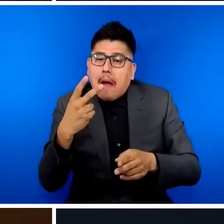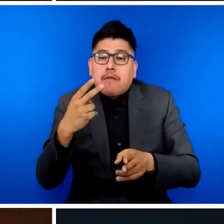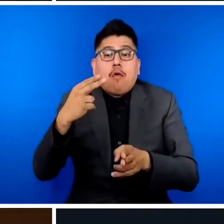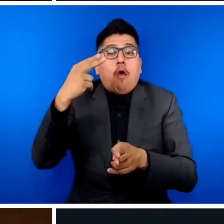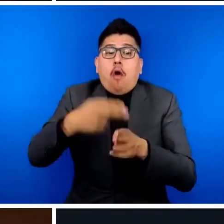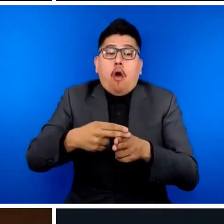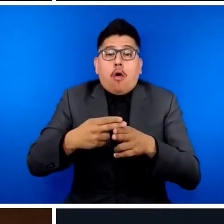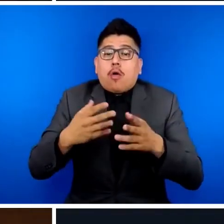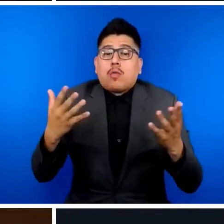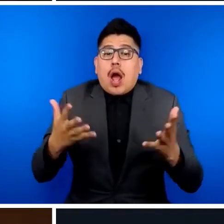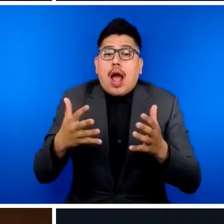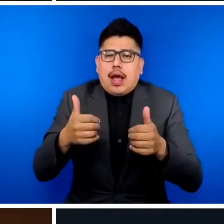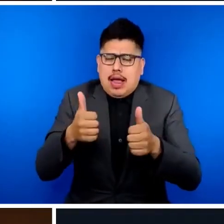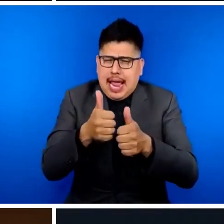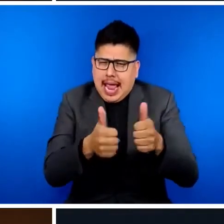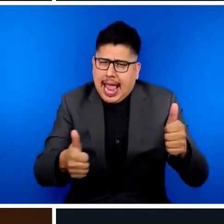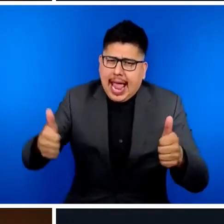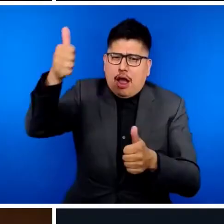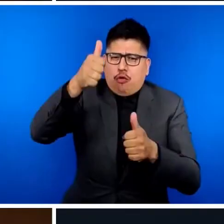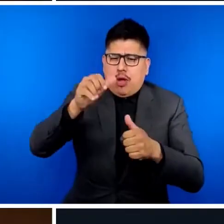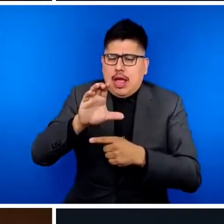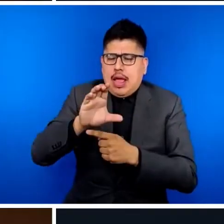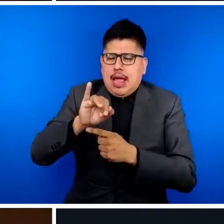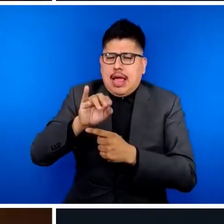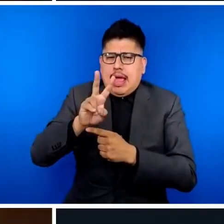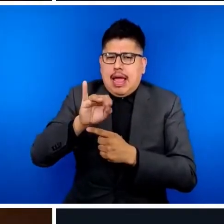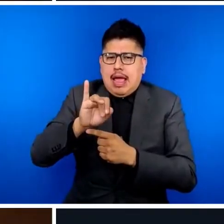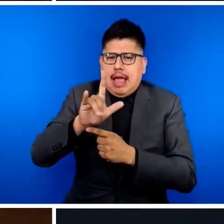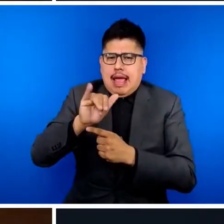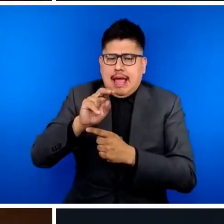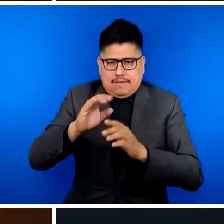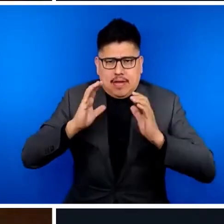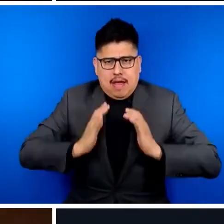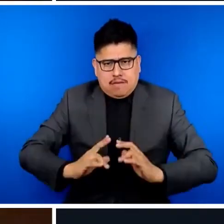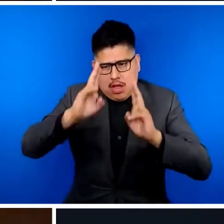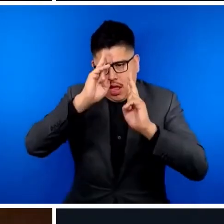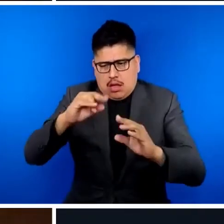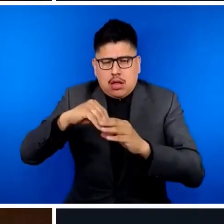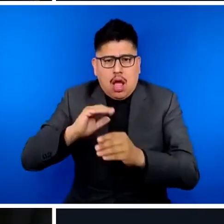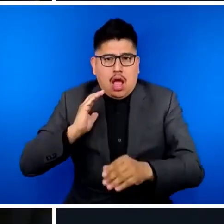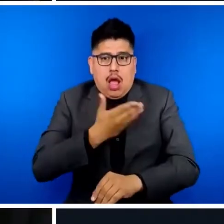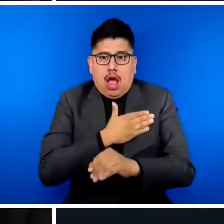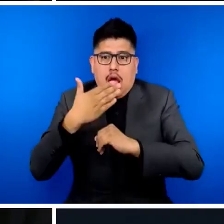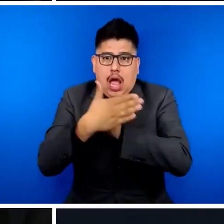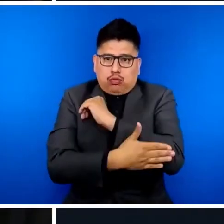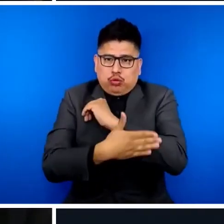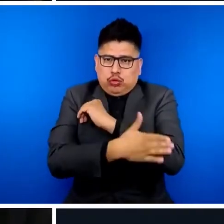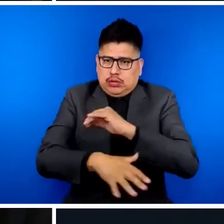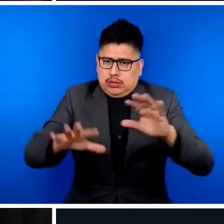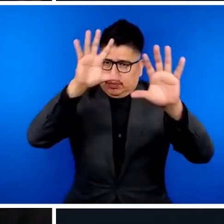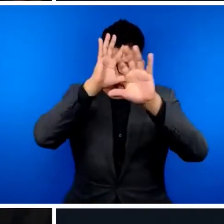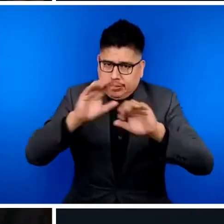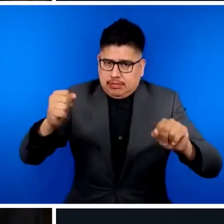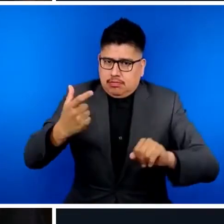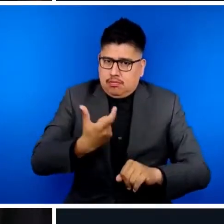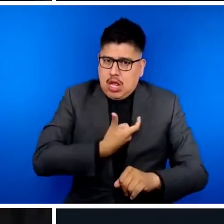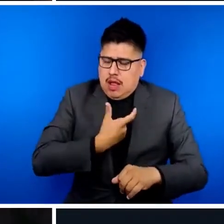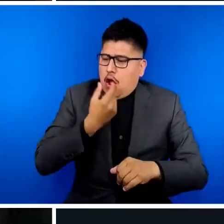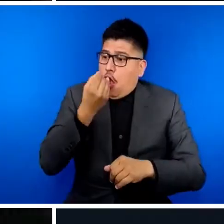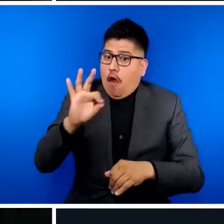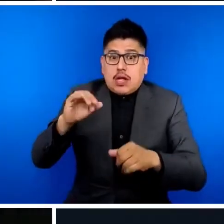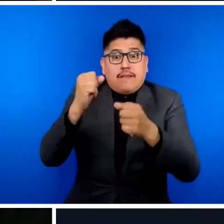highest civilian honor in our country, the Presidential Medal of Freedom.